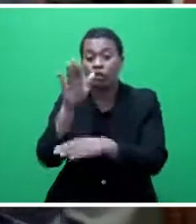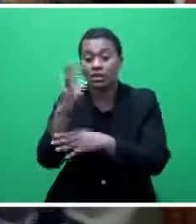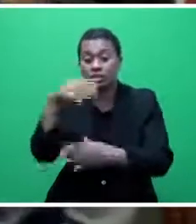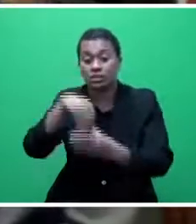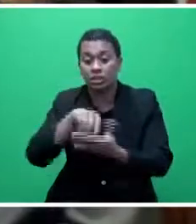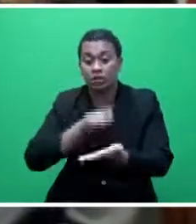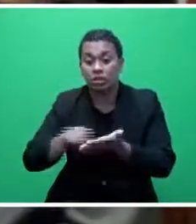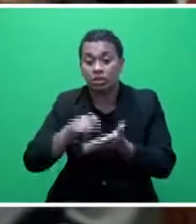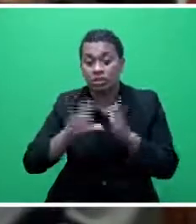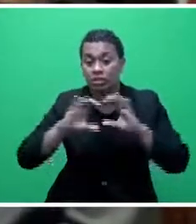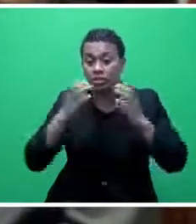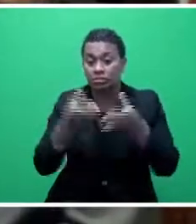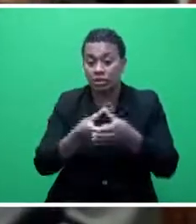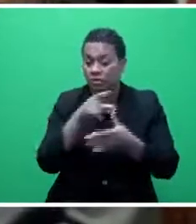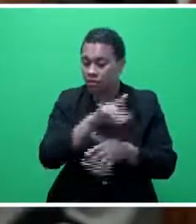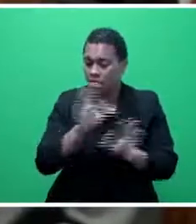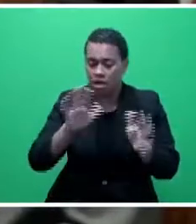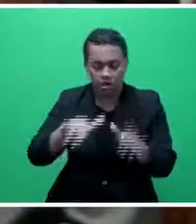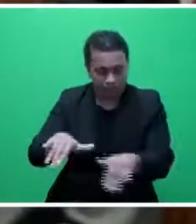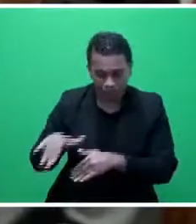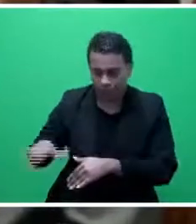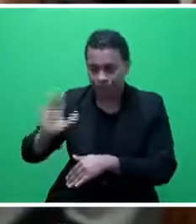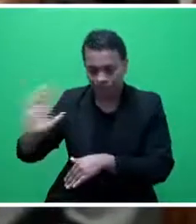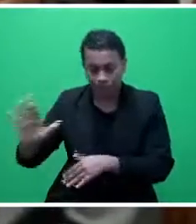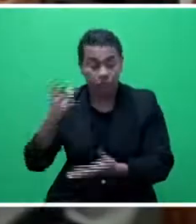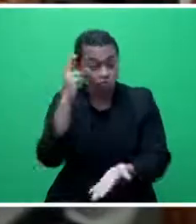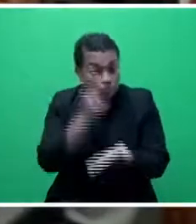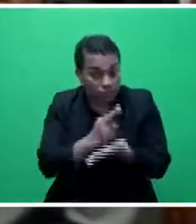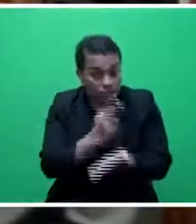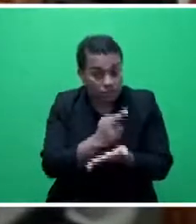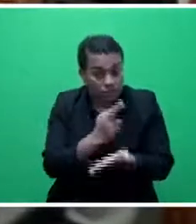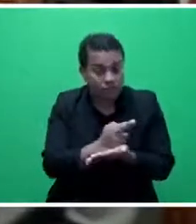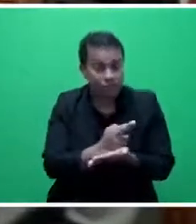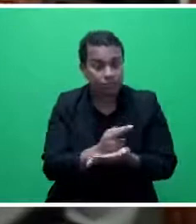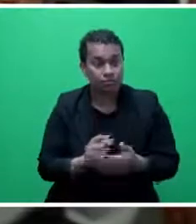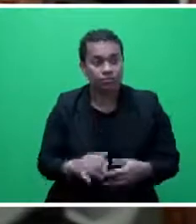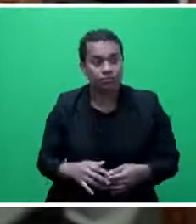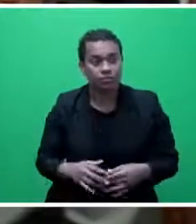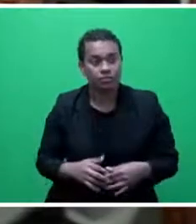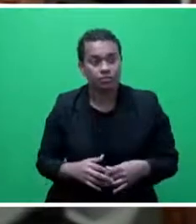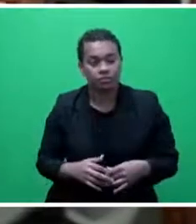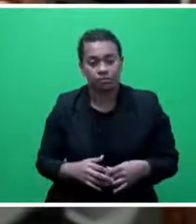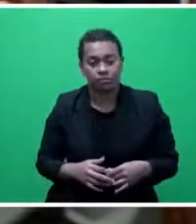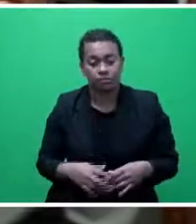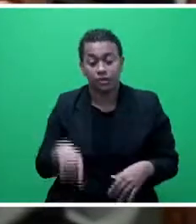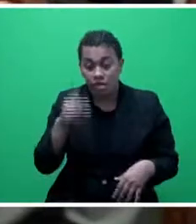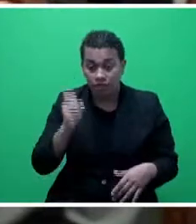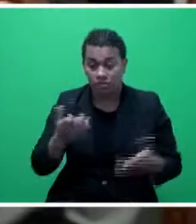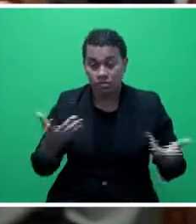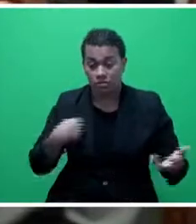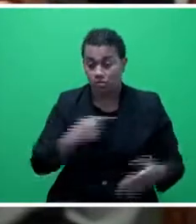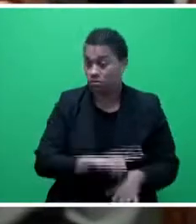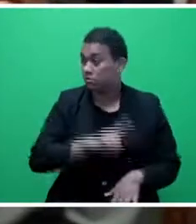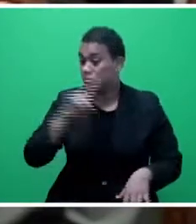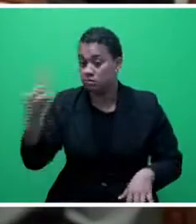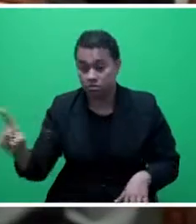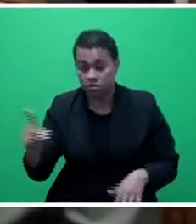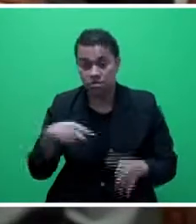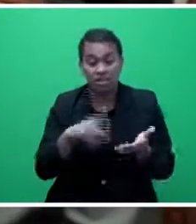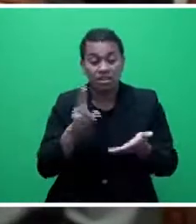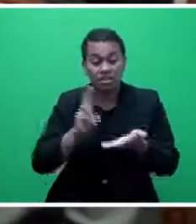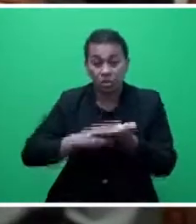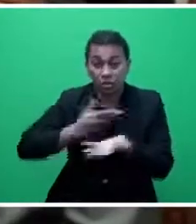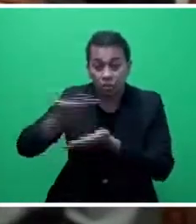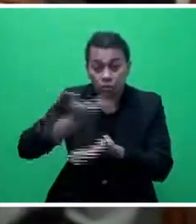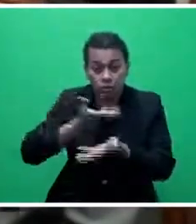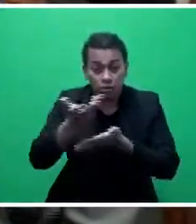sir, the fact of the matter is, that when you go to negotiations, you need to be able to